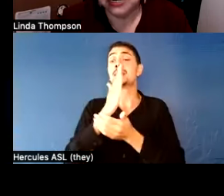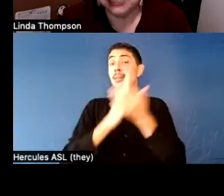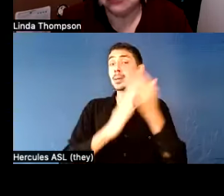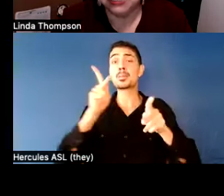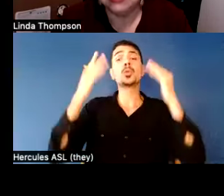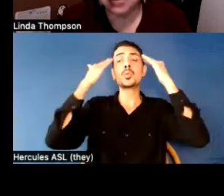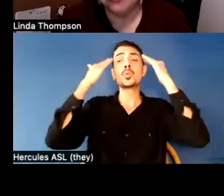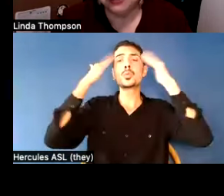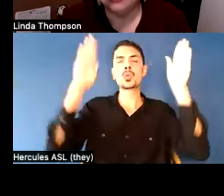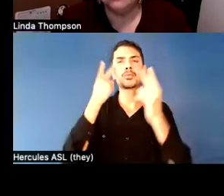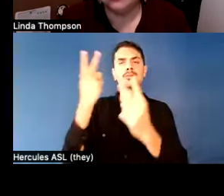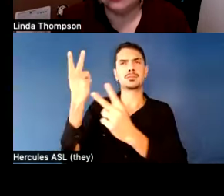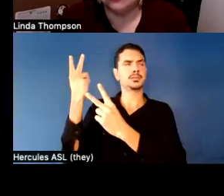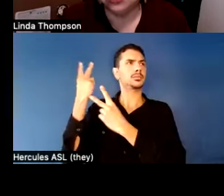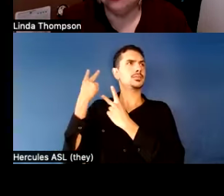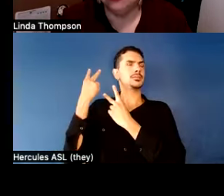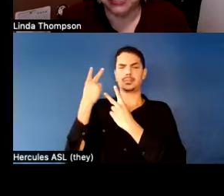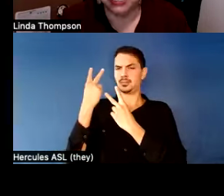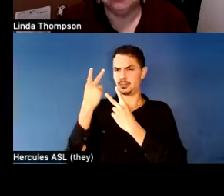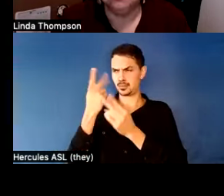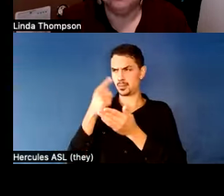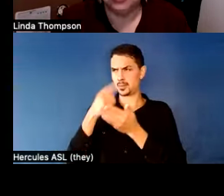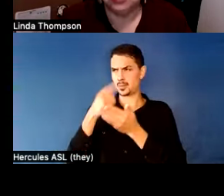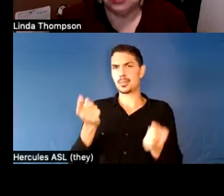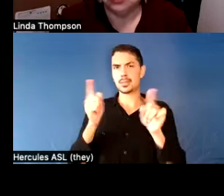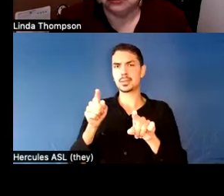what it is when it's happening is really frightening.